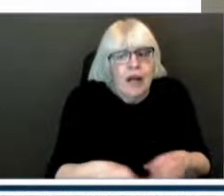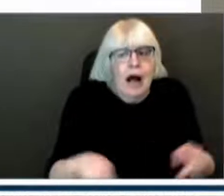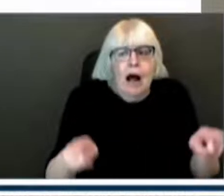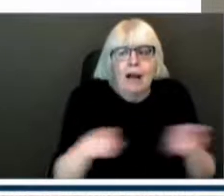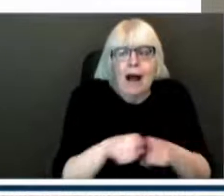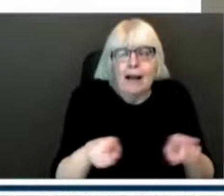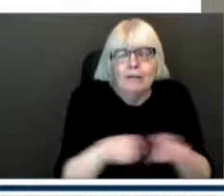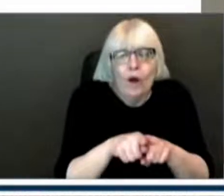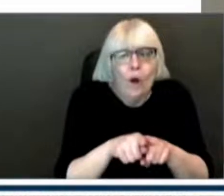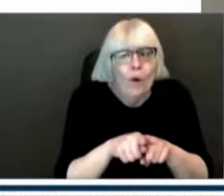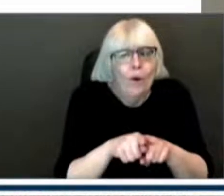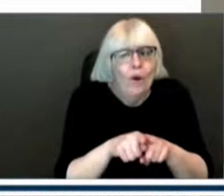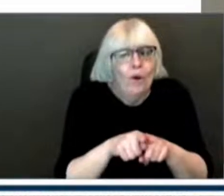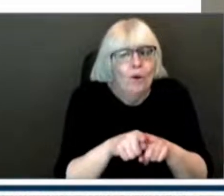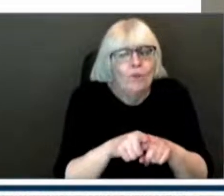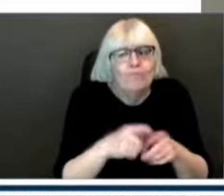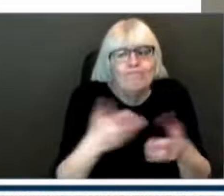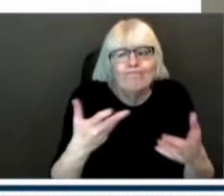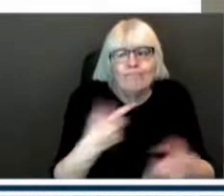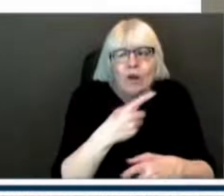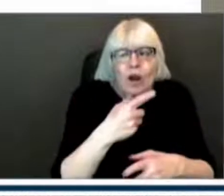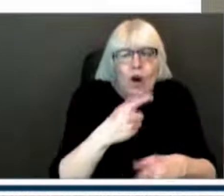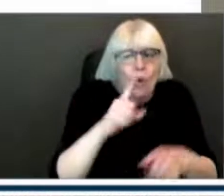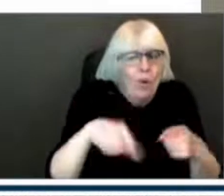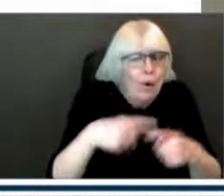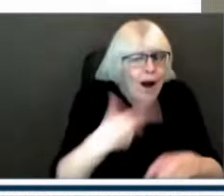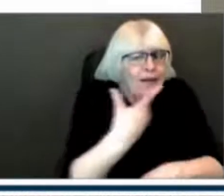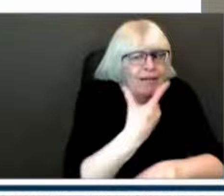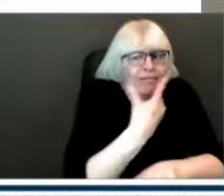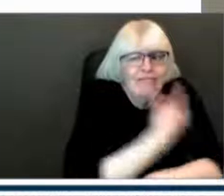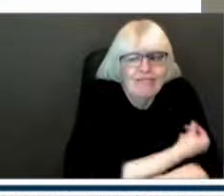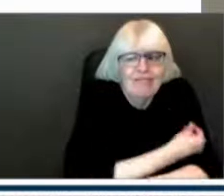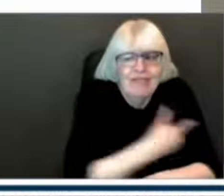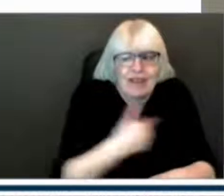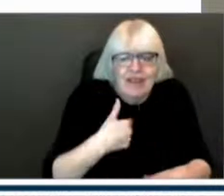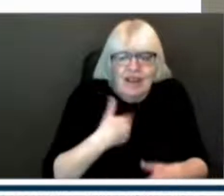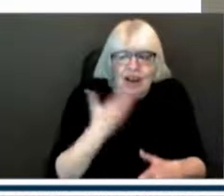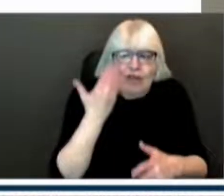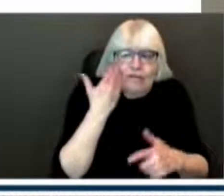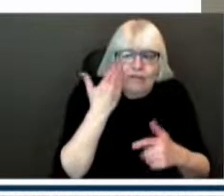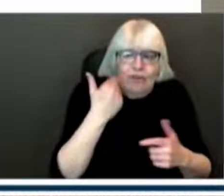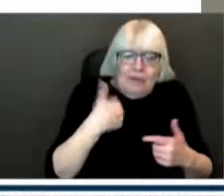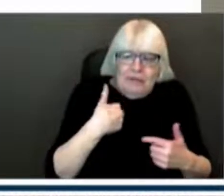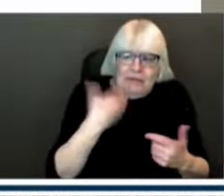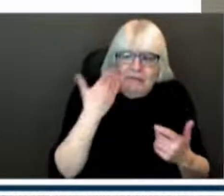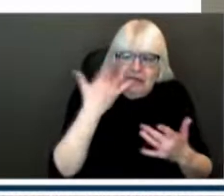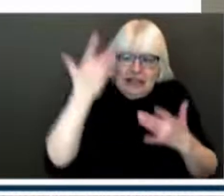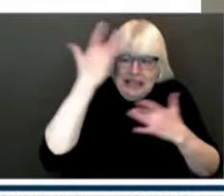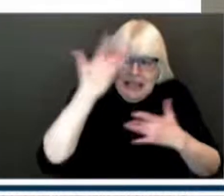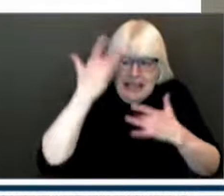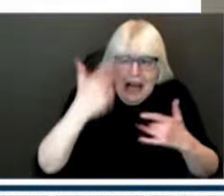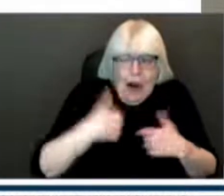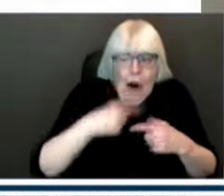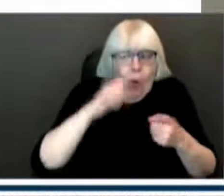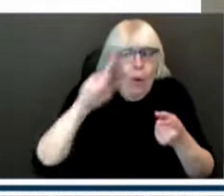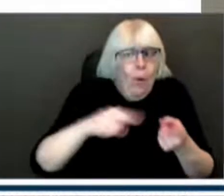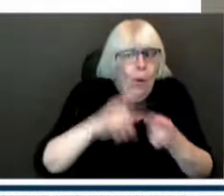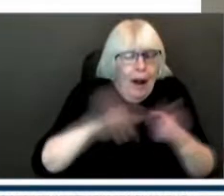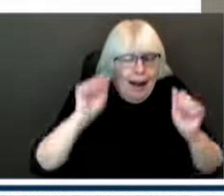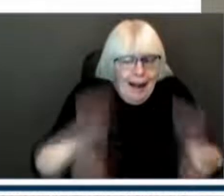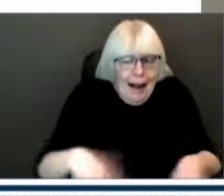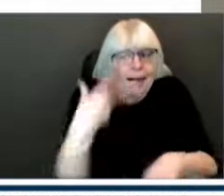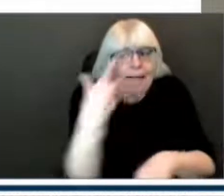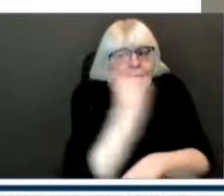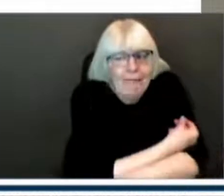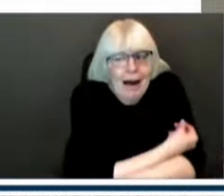COVID-19 vaccine if you have been previously infected with COVID. If you test positive for COVID-19 and